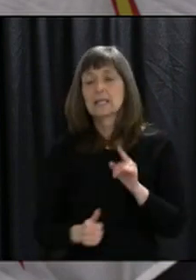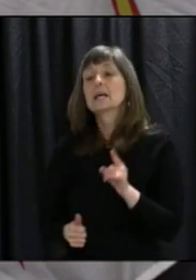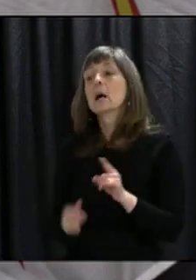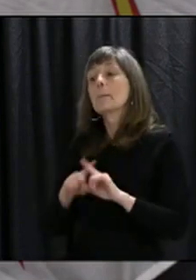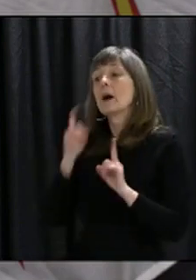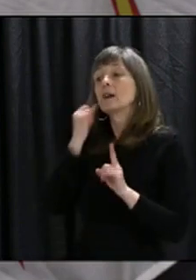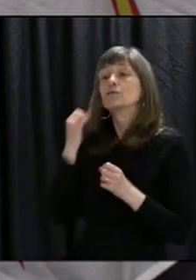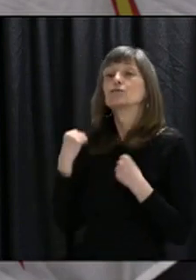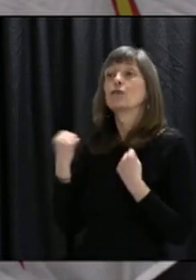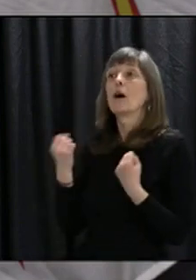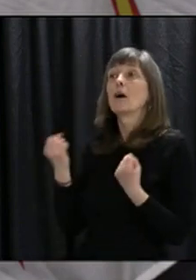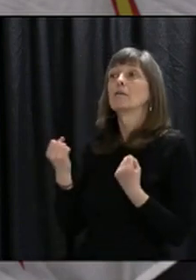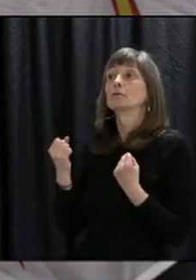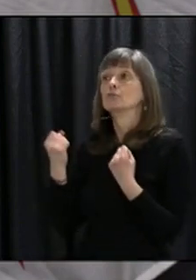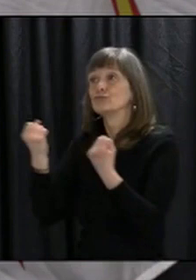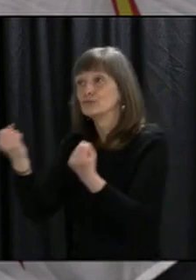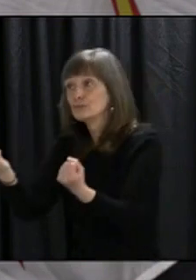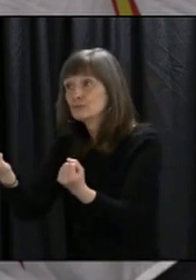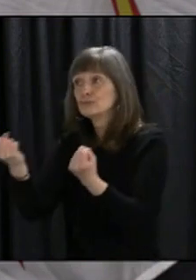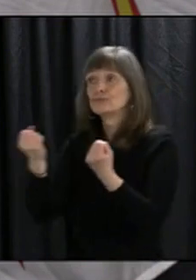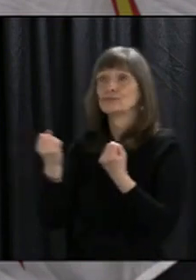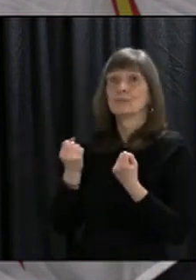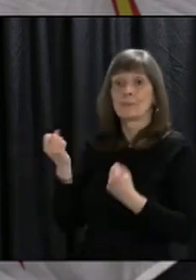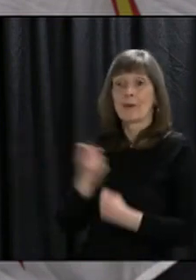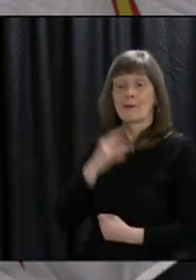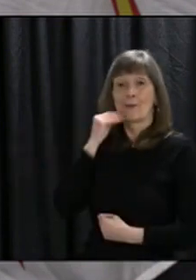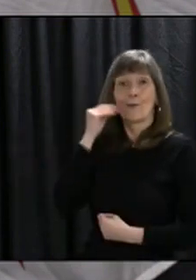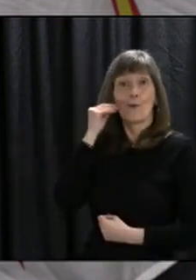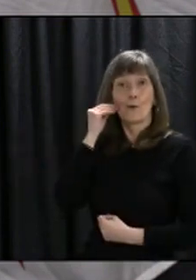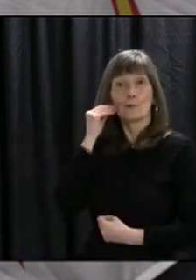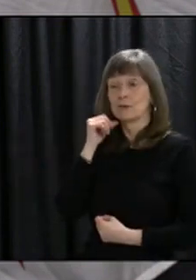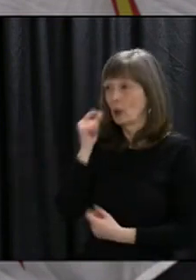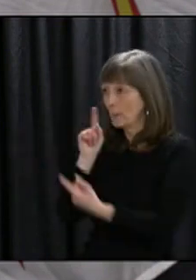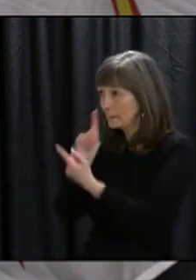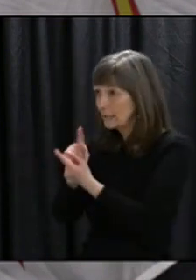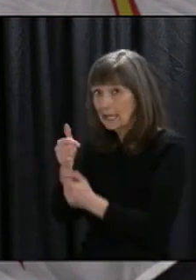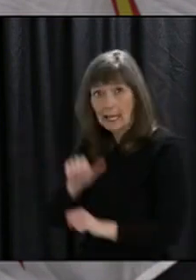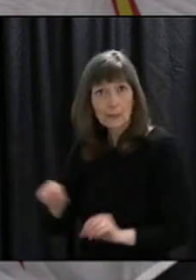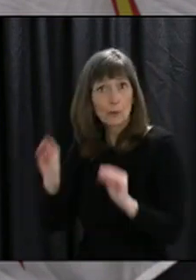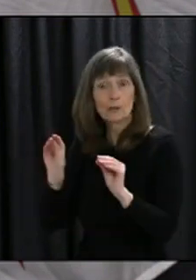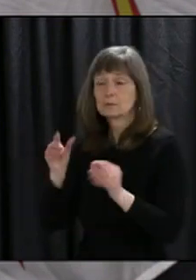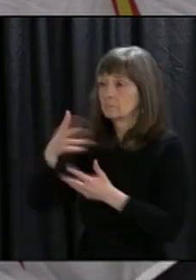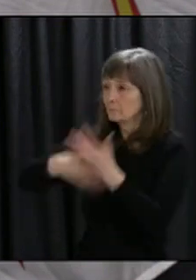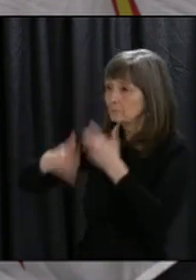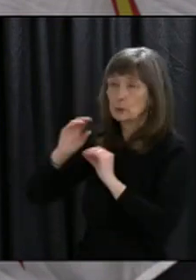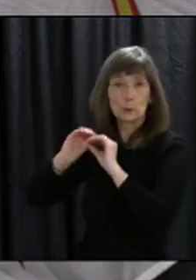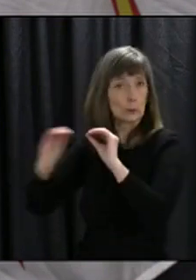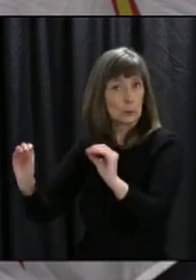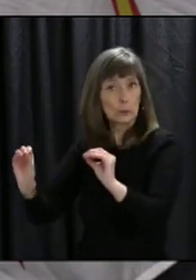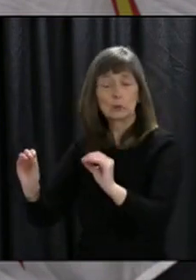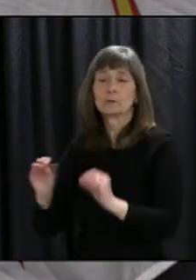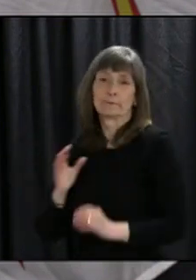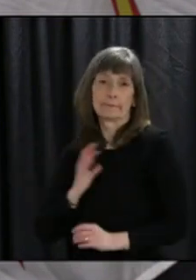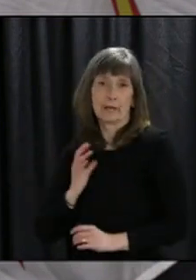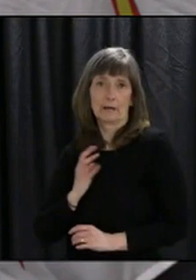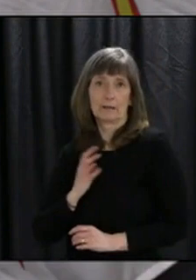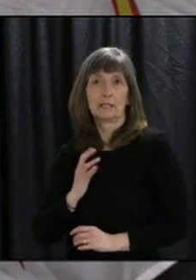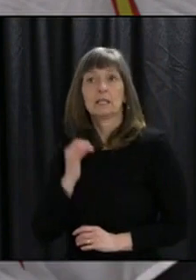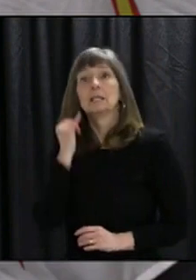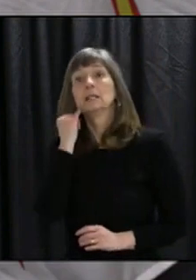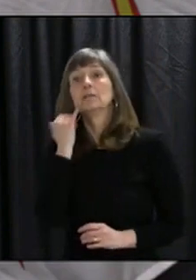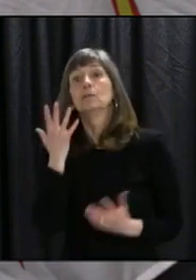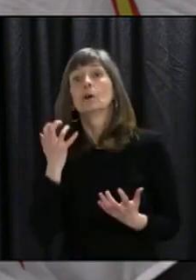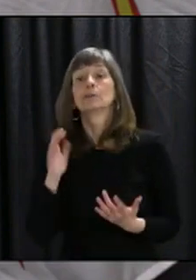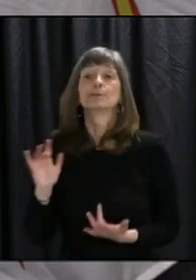that drive and you're not going to interact with anyone, then that is okay. If you want to go for a drive and you want to go